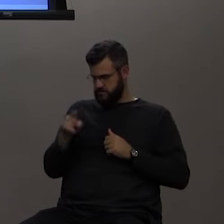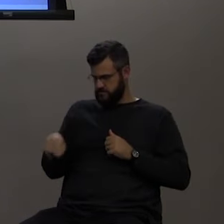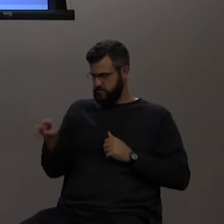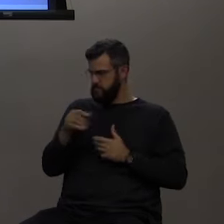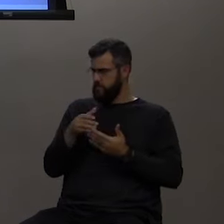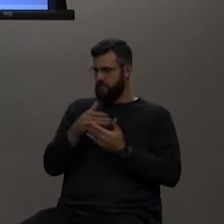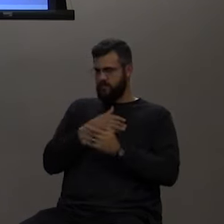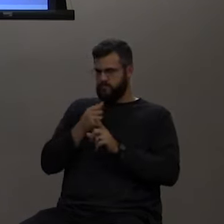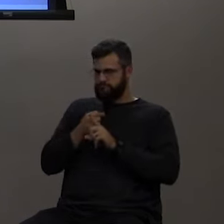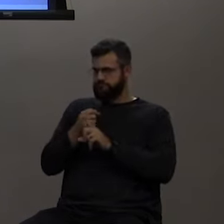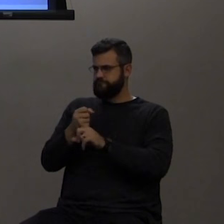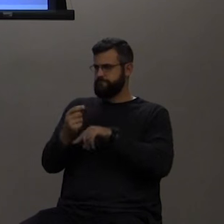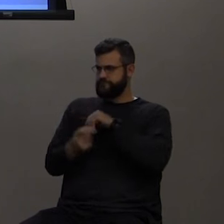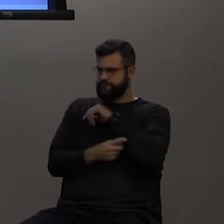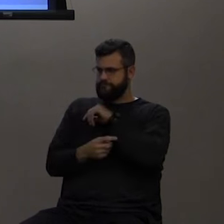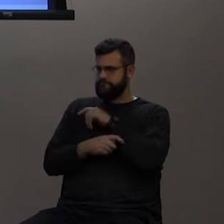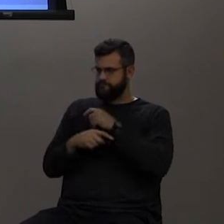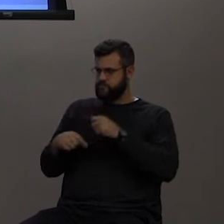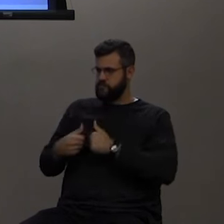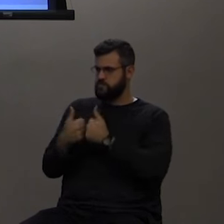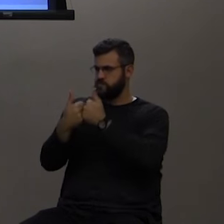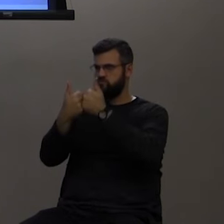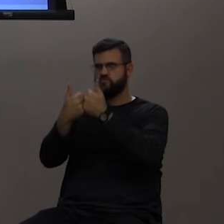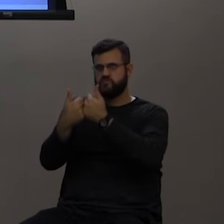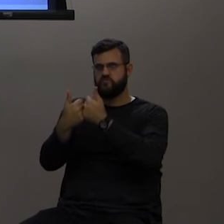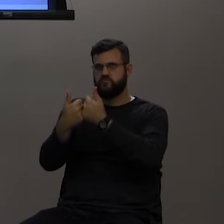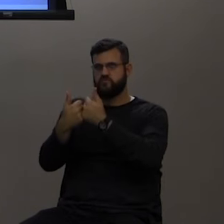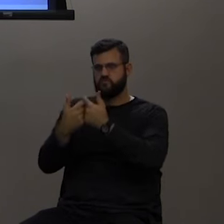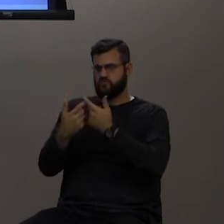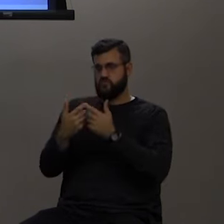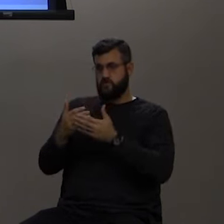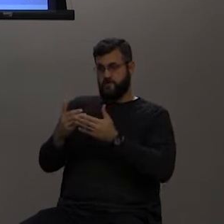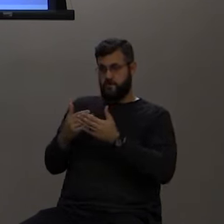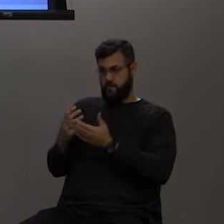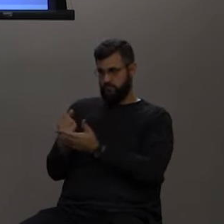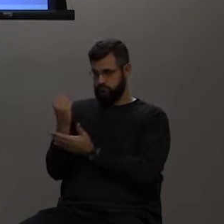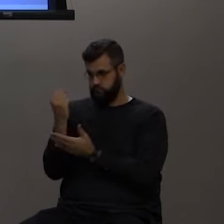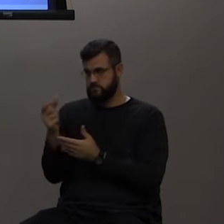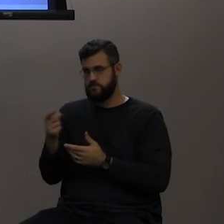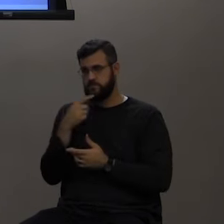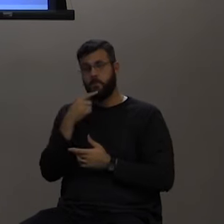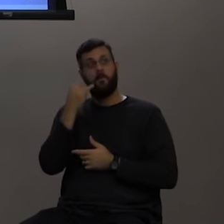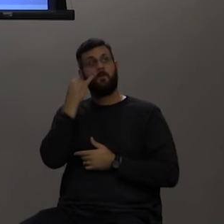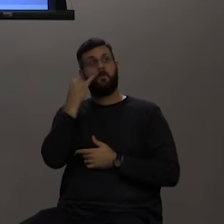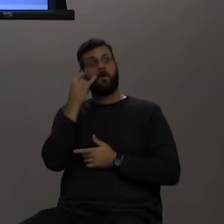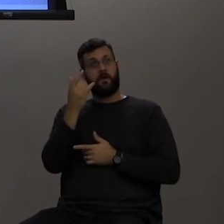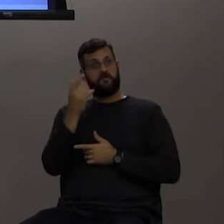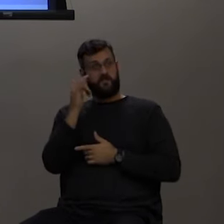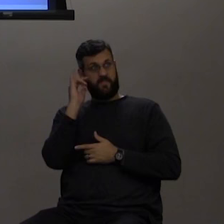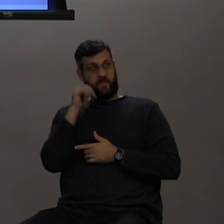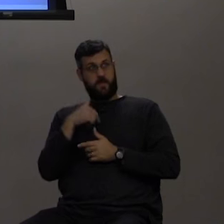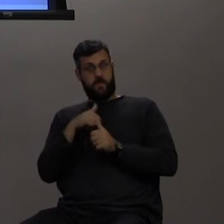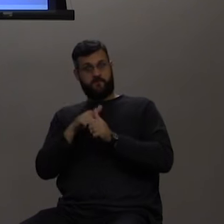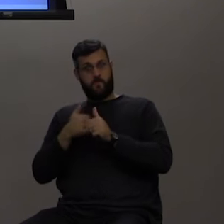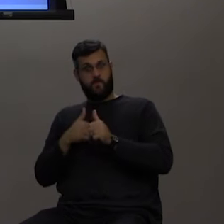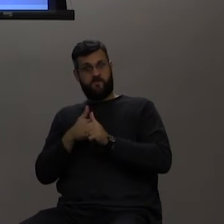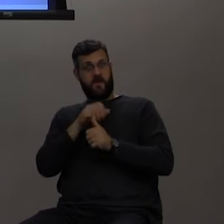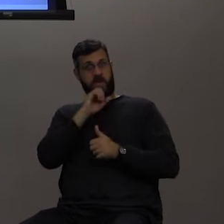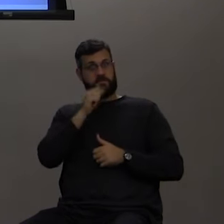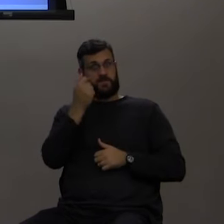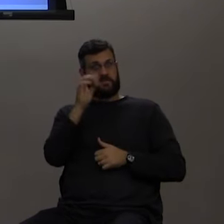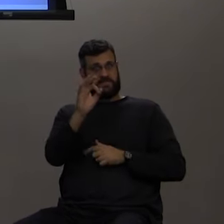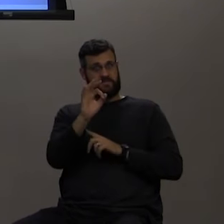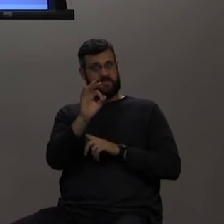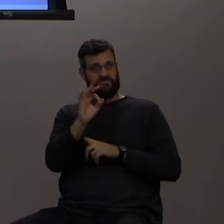those challenges or those temptations become really prevalent, so that they say, if I can avoid that stuff by 19, I could be